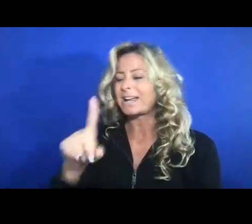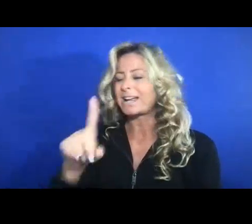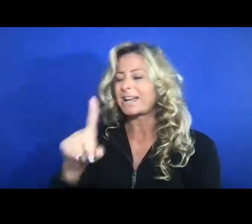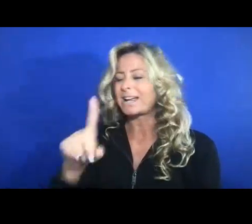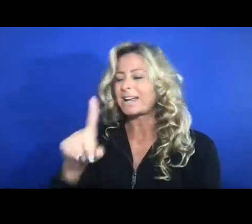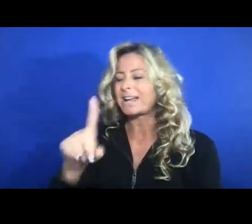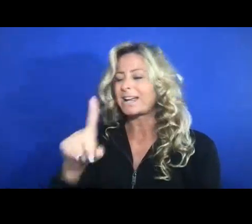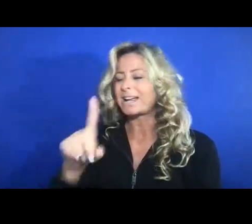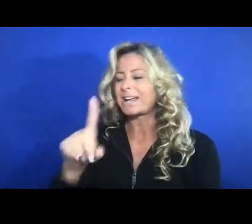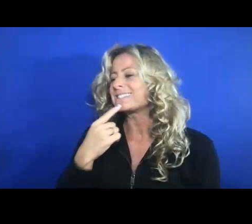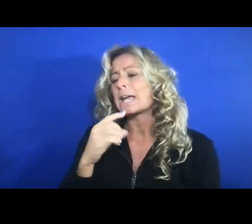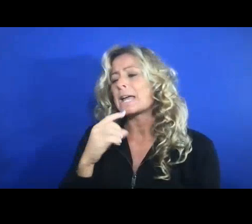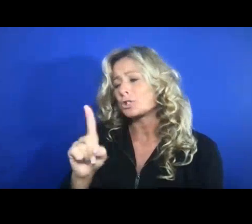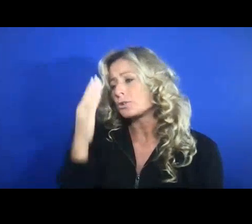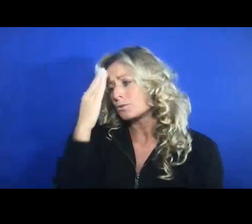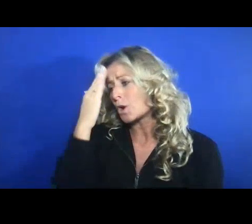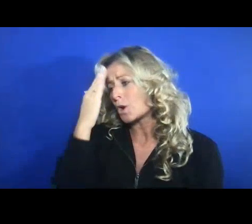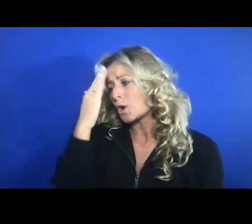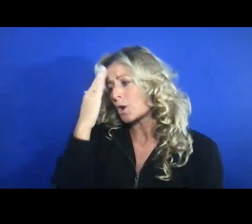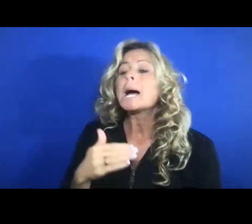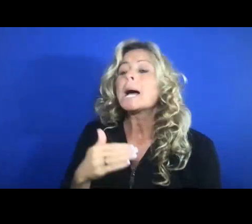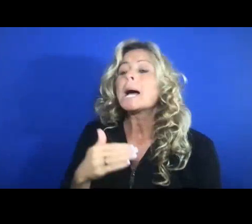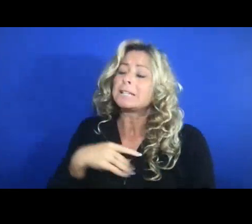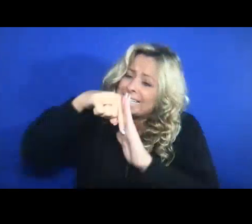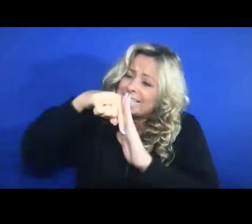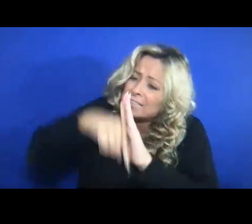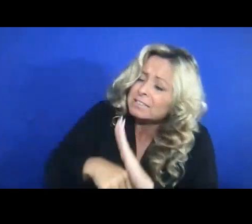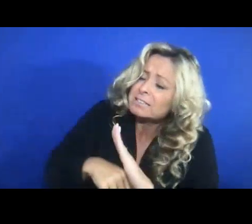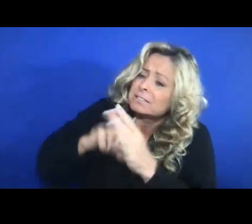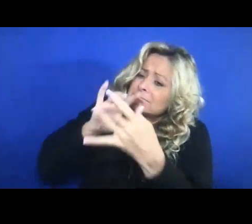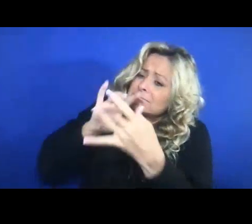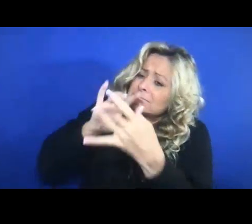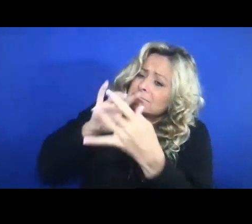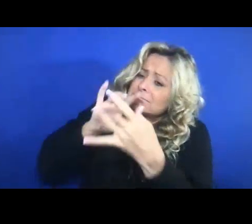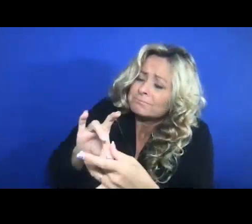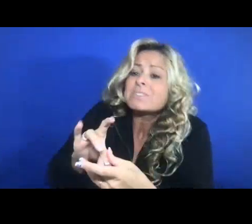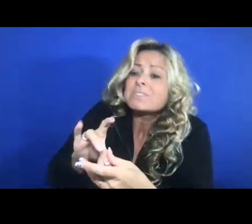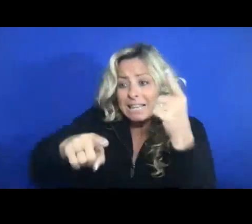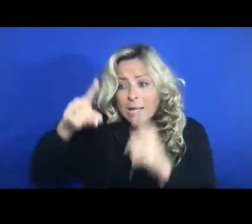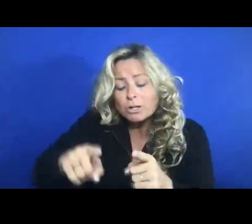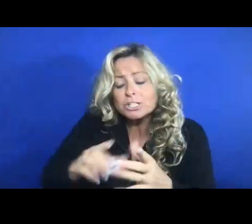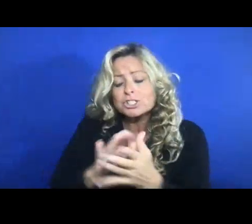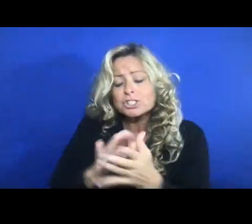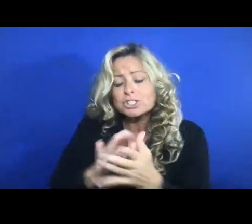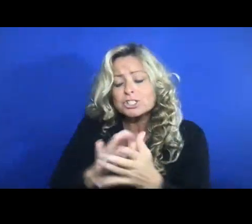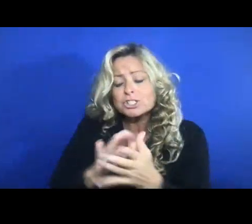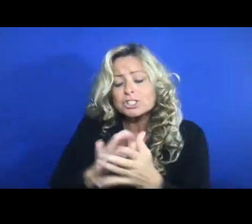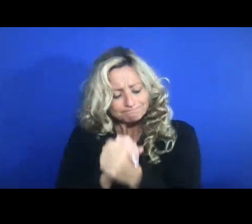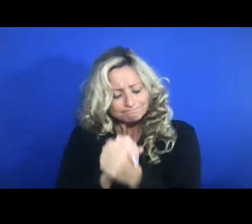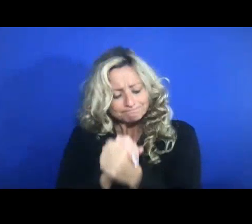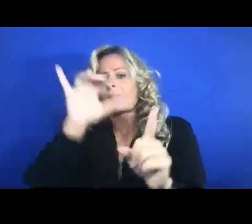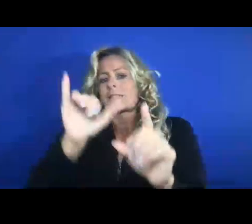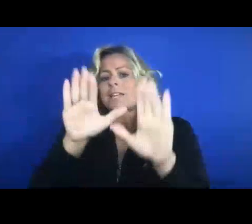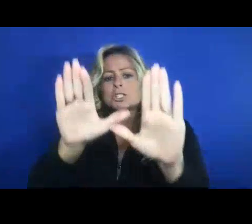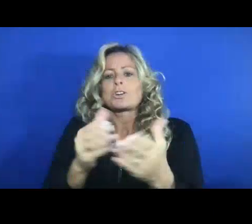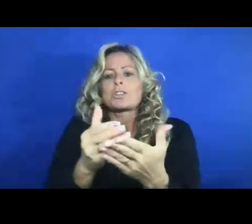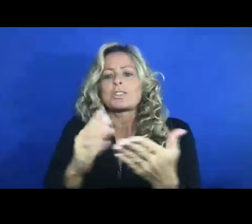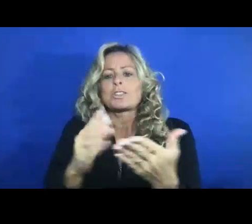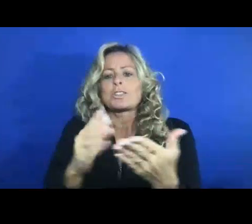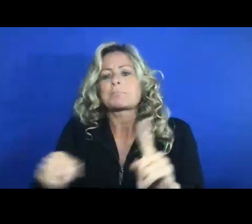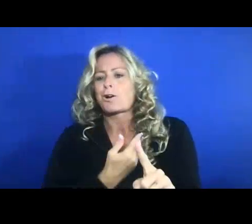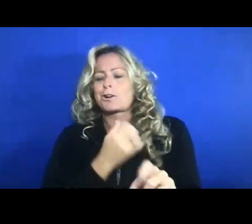Singleton. So I'm sure some of you know him. I think meaningful connection and collaboration. That's the great thing about my job.